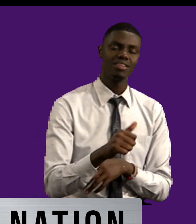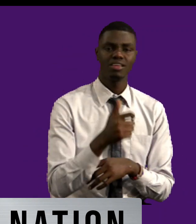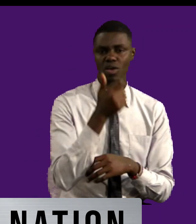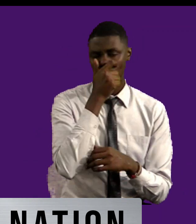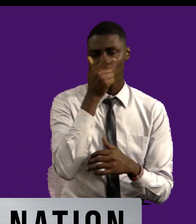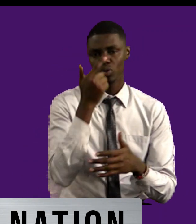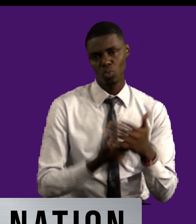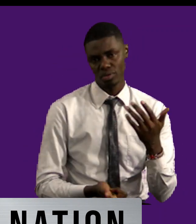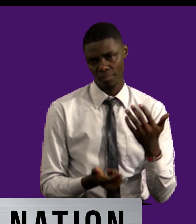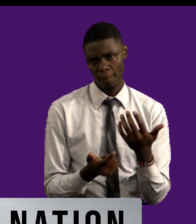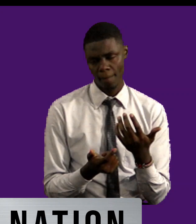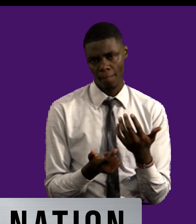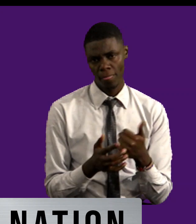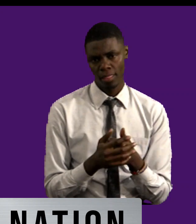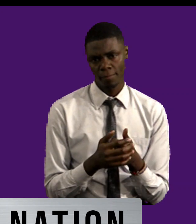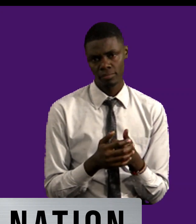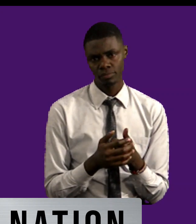that